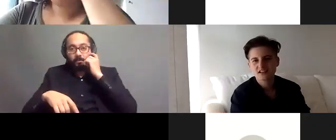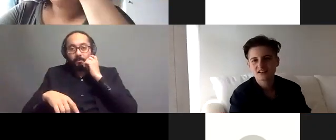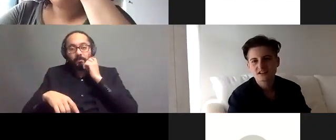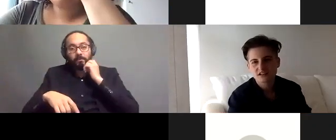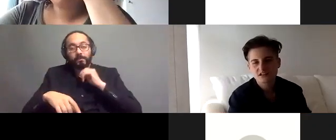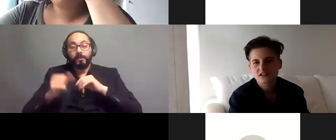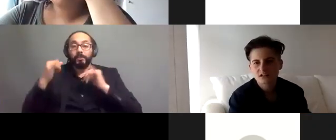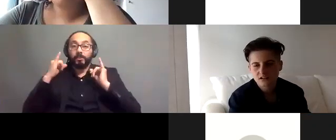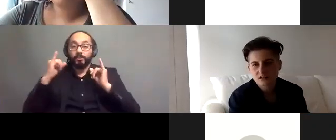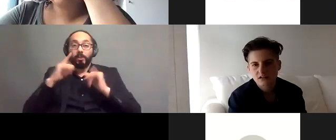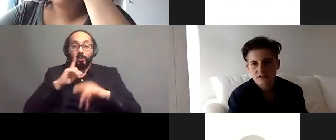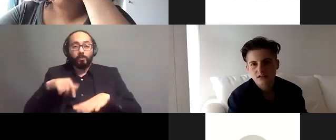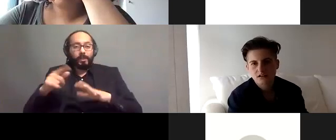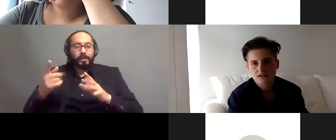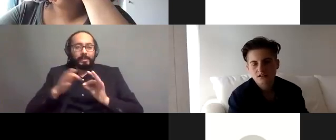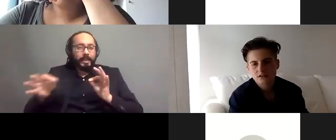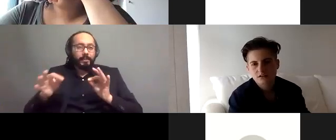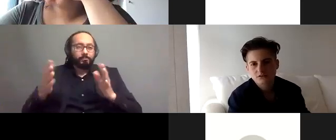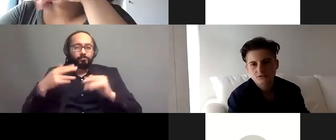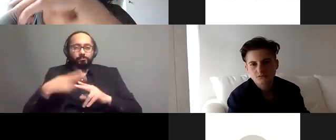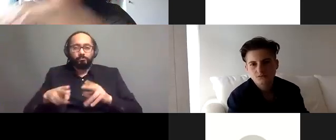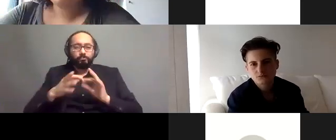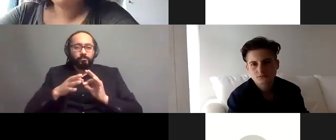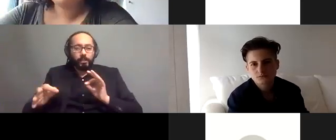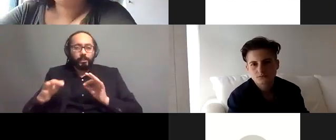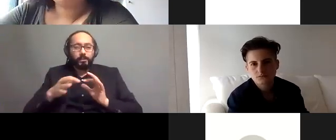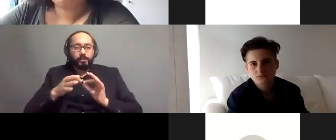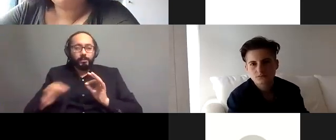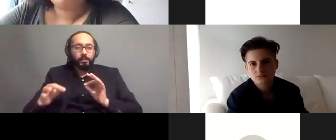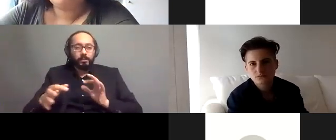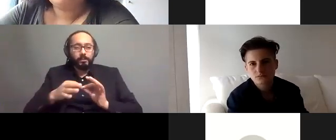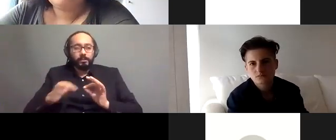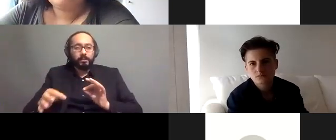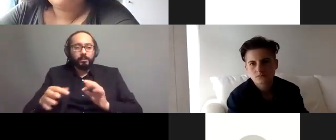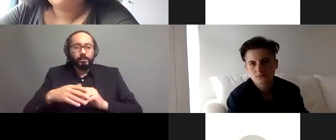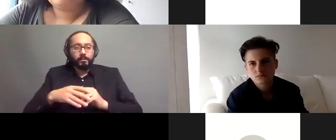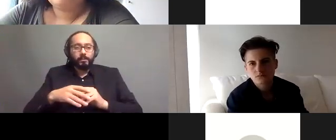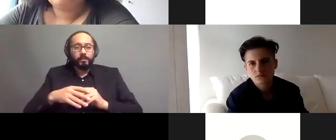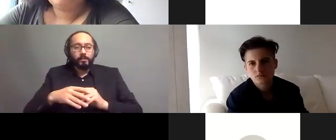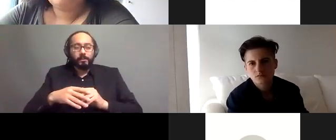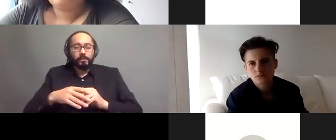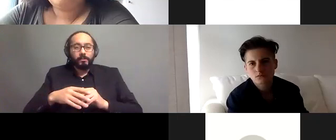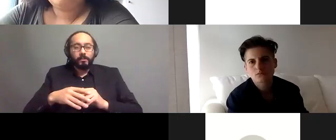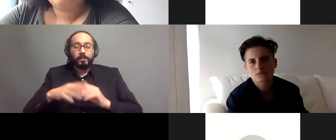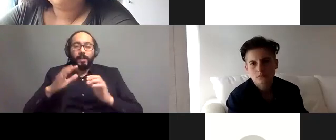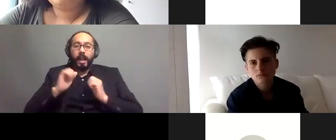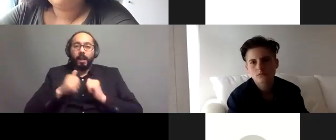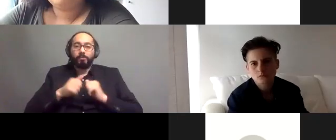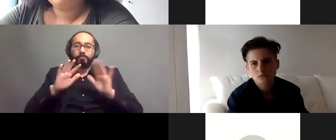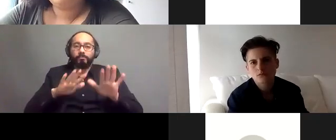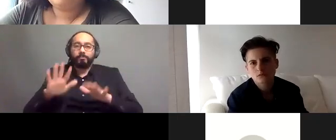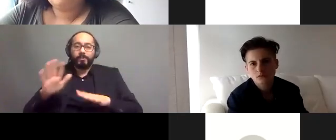short sentences that tells the audience how to ease your anxiety on your hands.